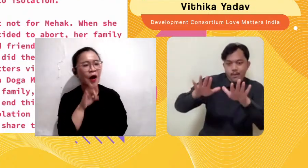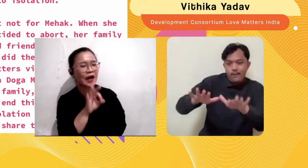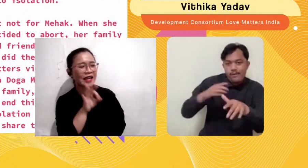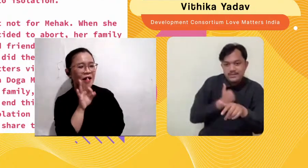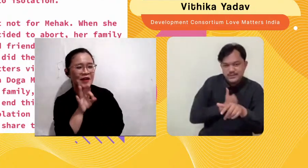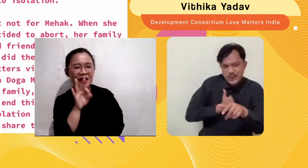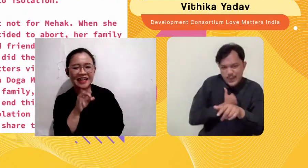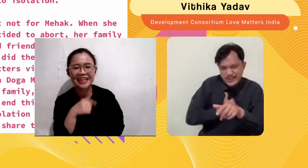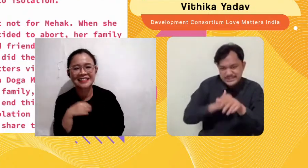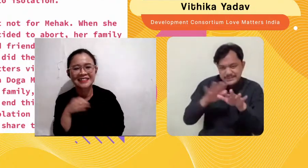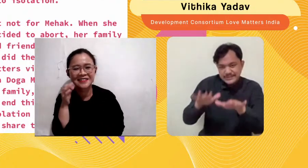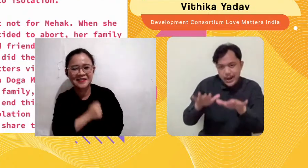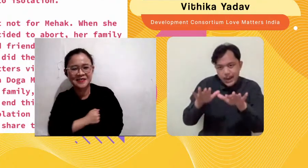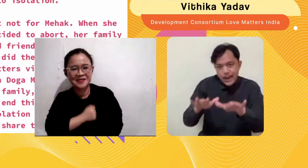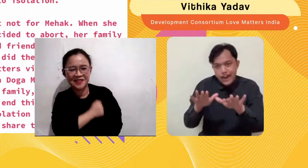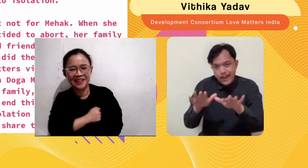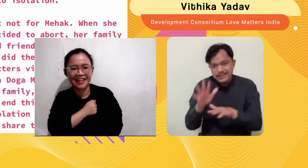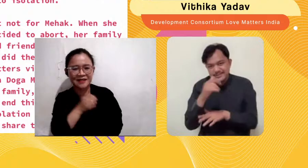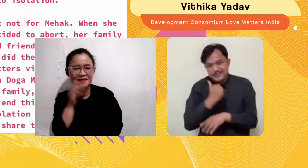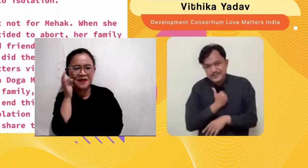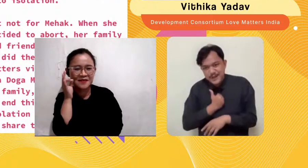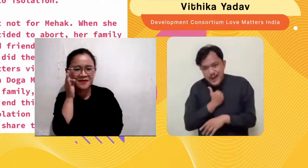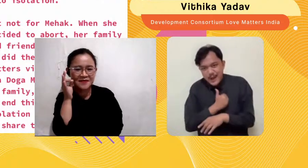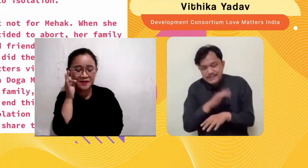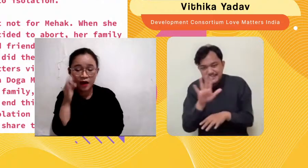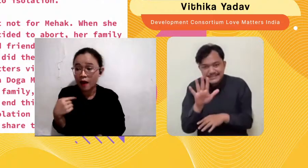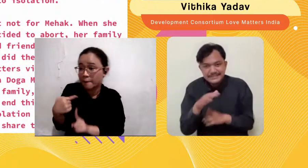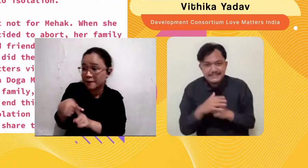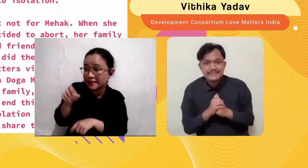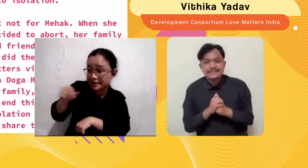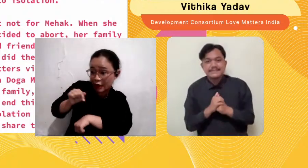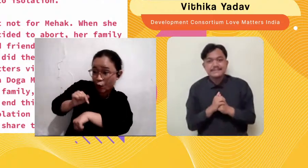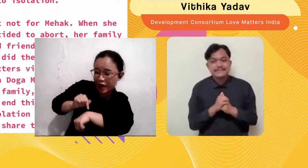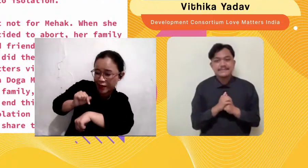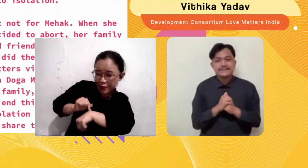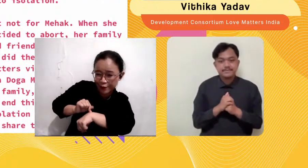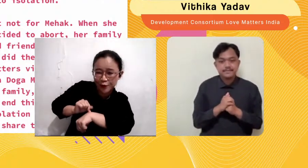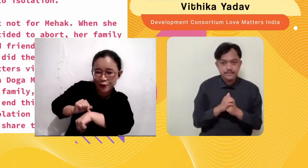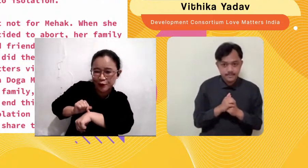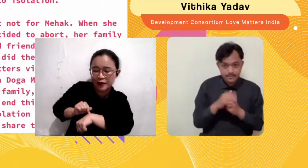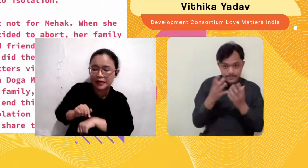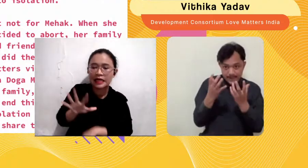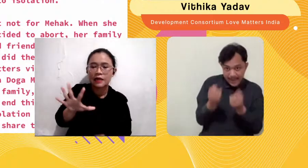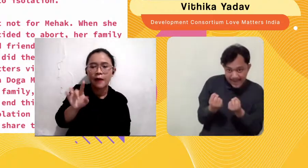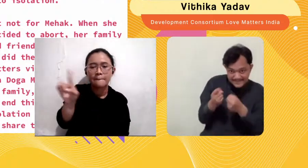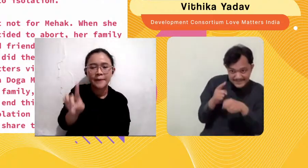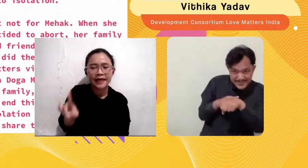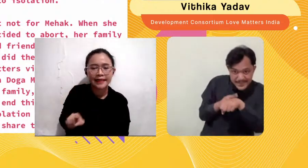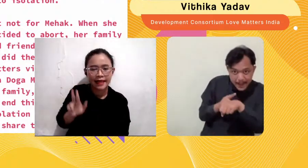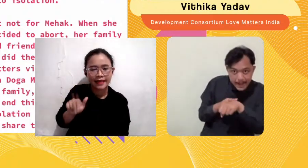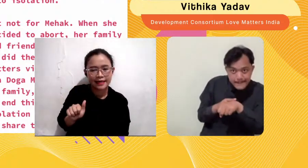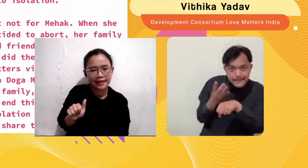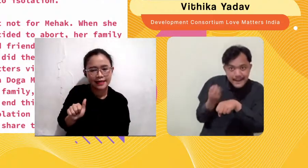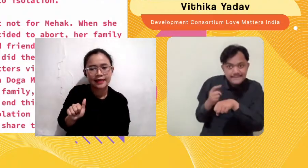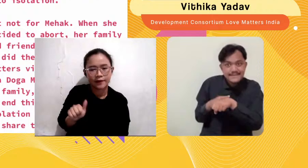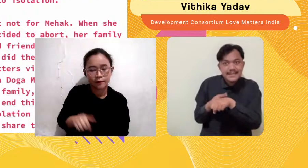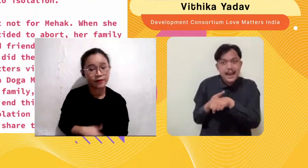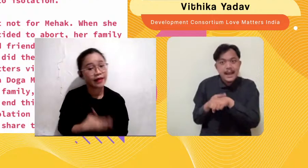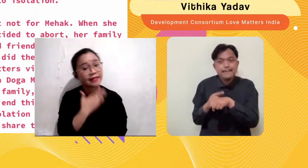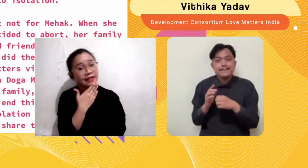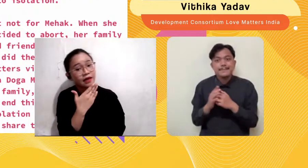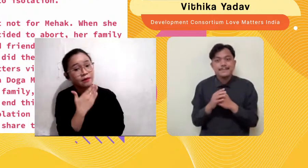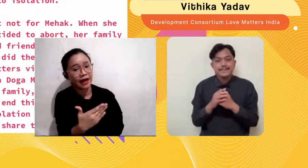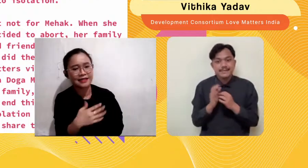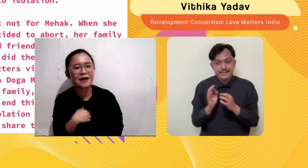sorry. Yeah, and I will remind you that the time, like 4 minutes left. Thank you. Thank you so much. I'm